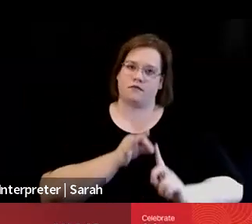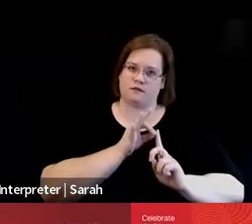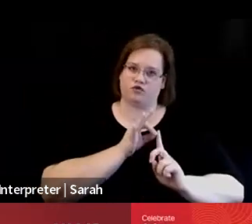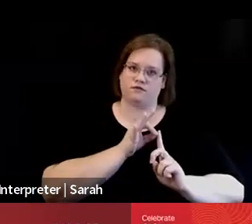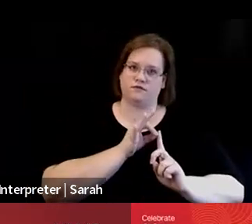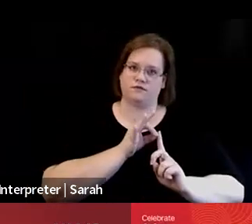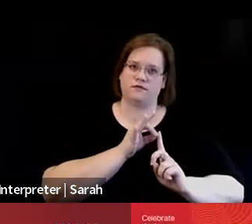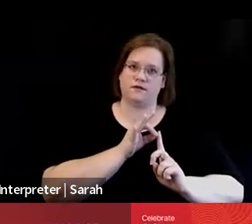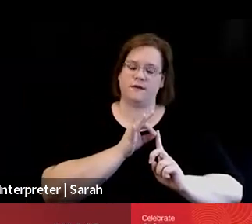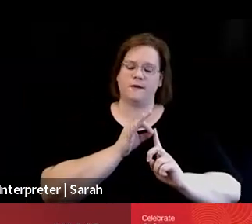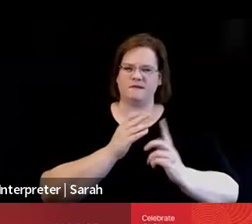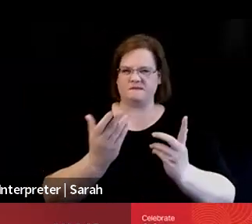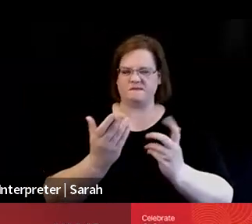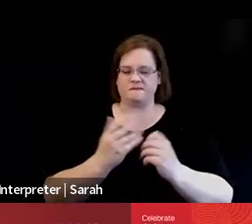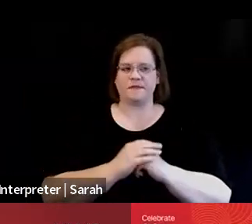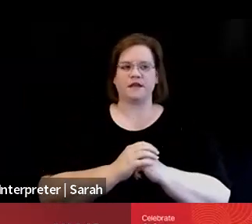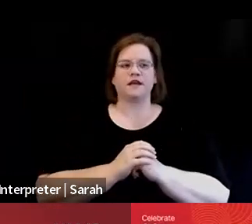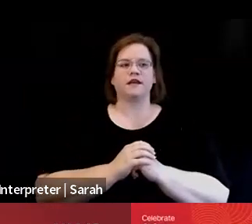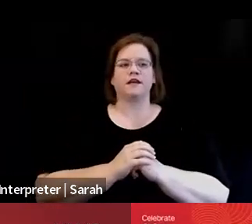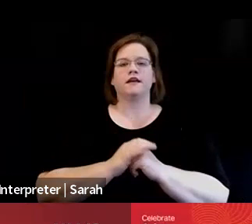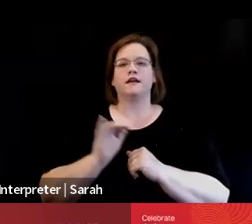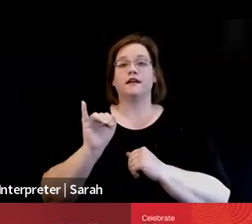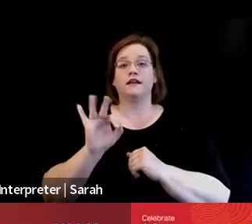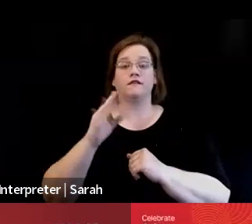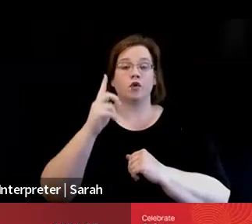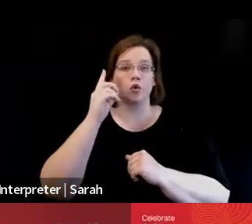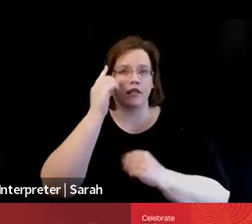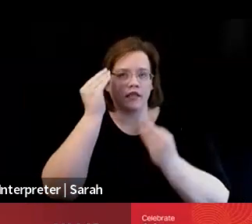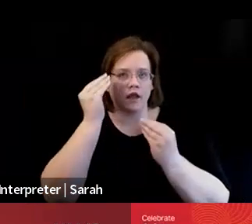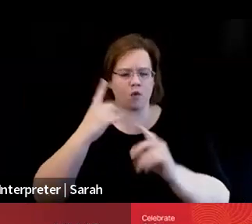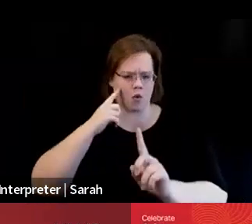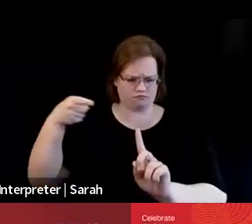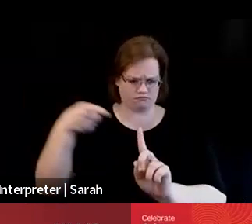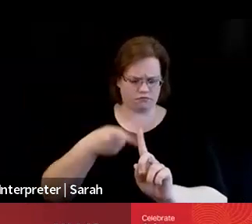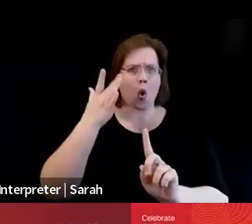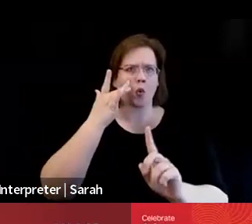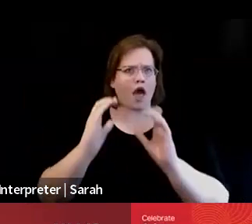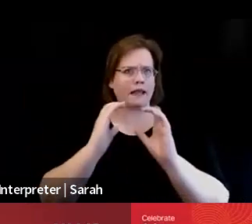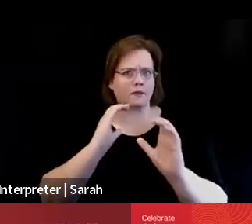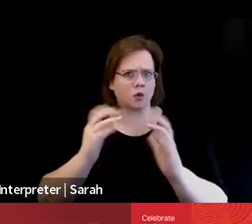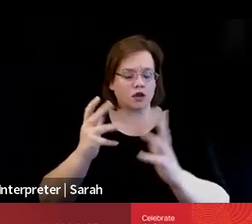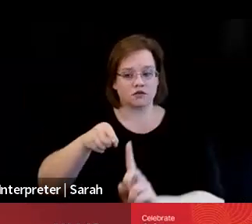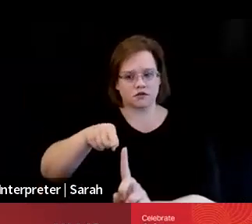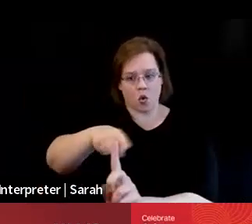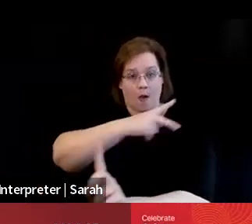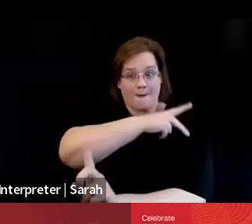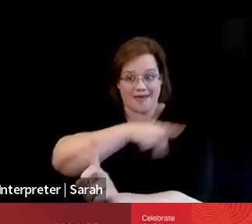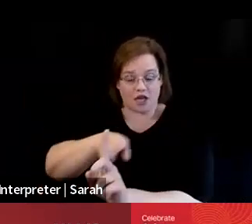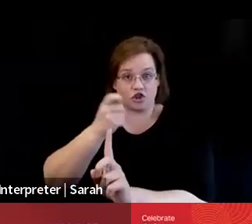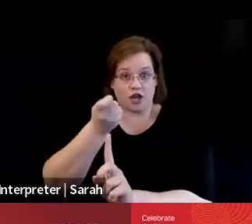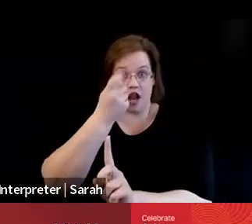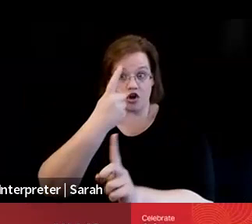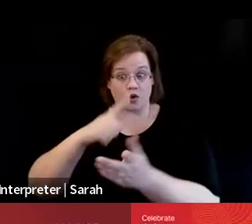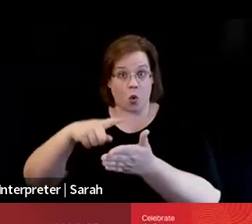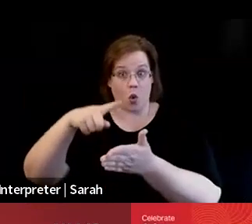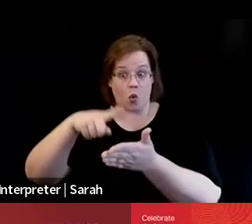right? And if you think about why we're communicating in the first place, it's so the patient understands what is going on with